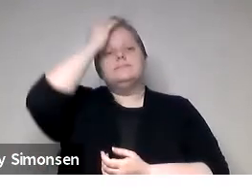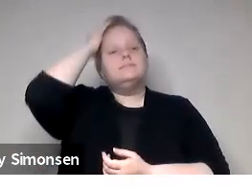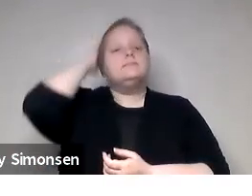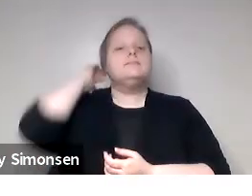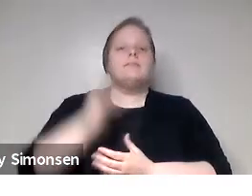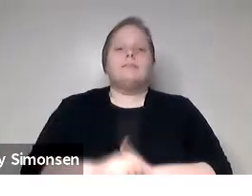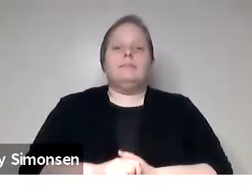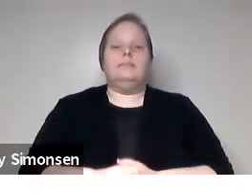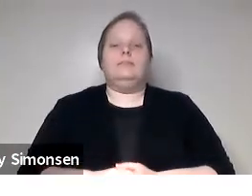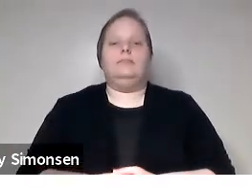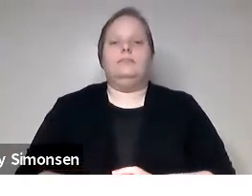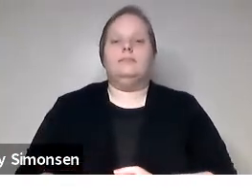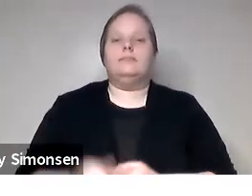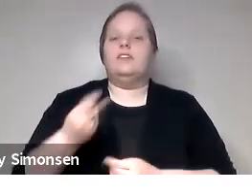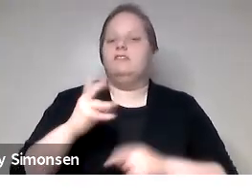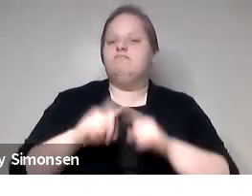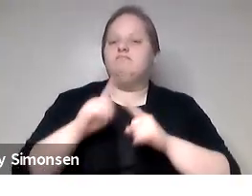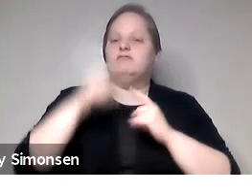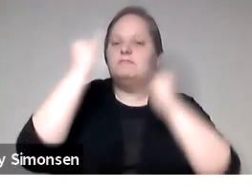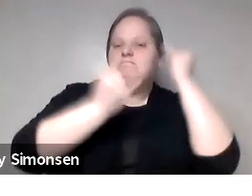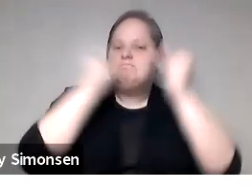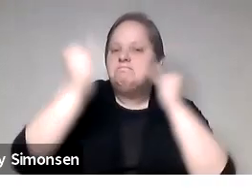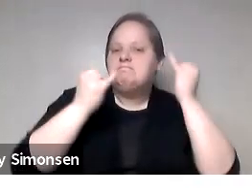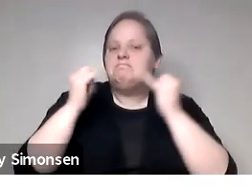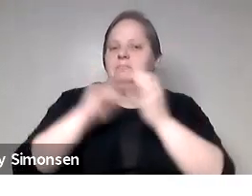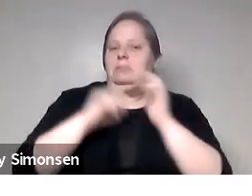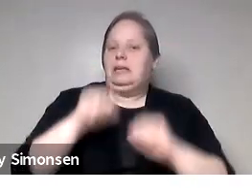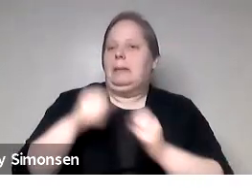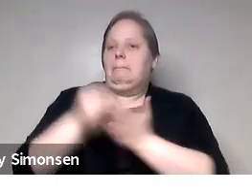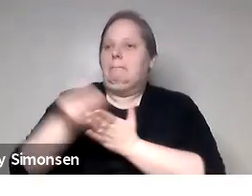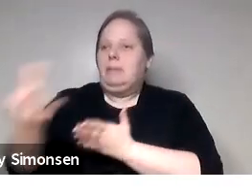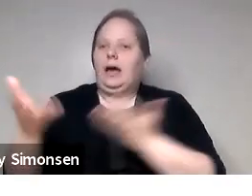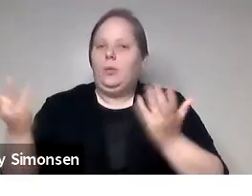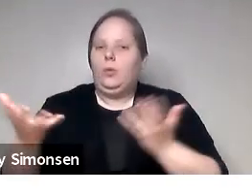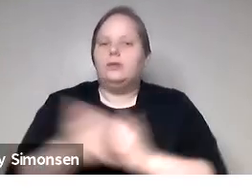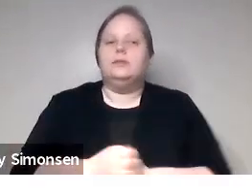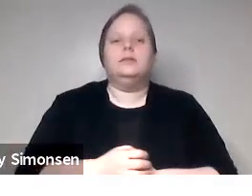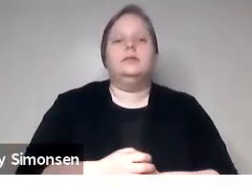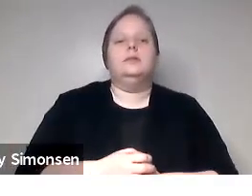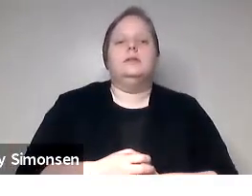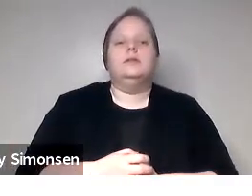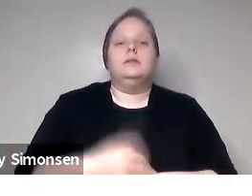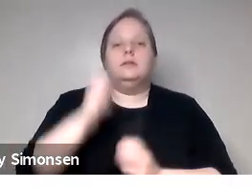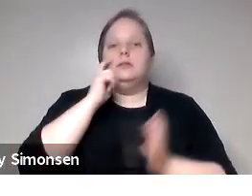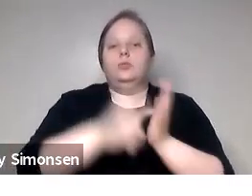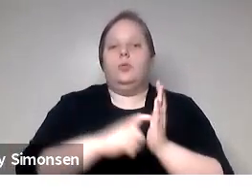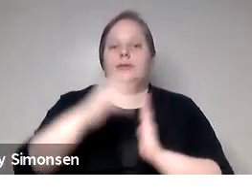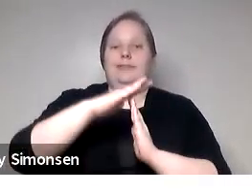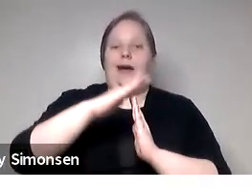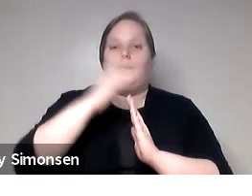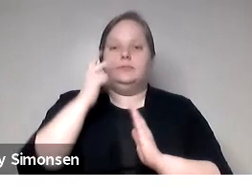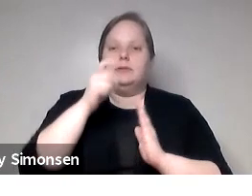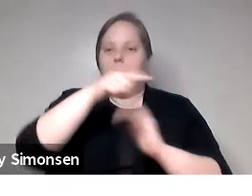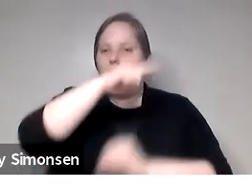Here's a couple of ideas for purchased materials. On the top, you see a black